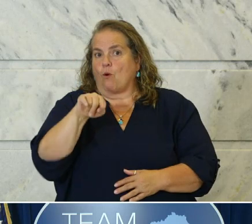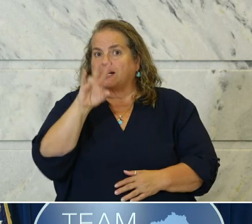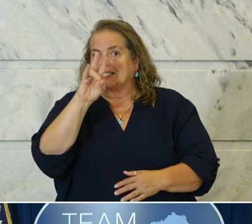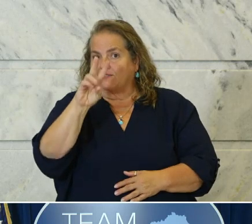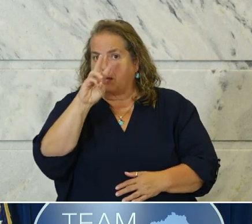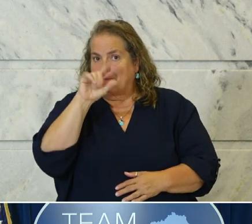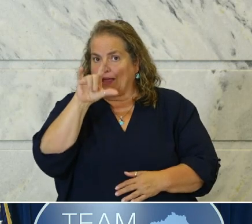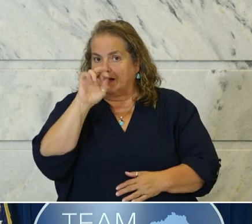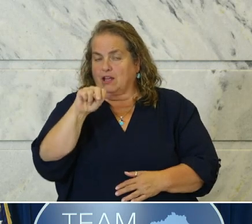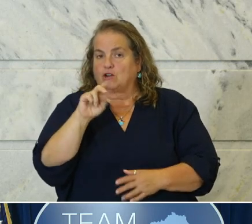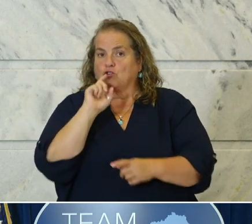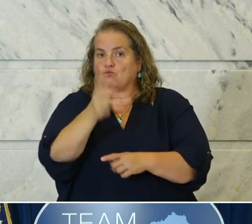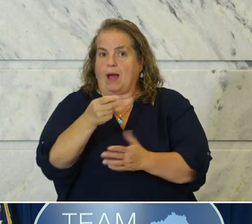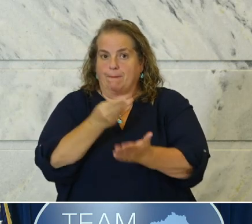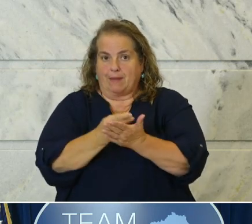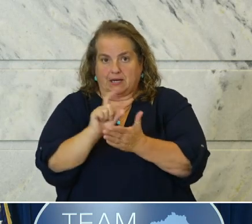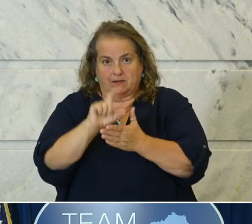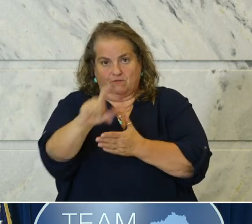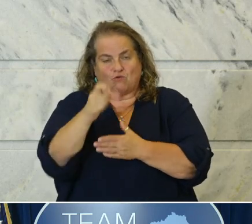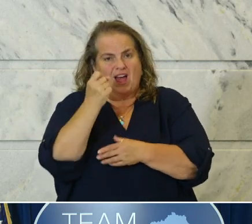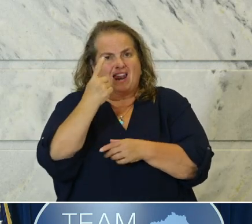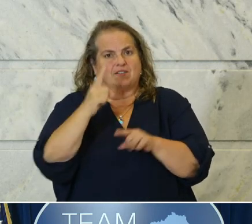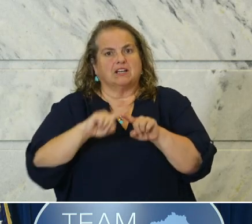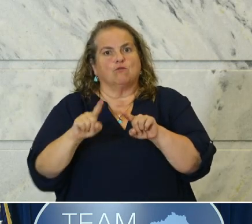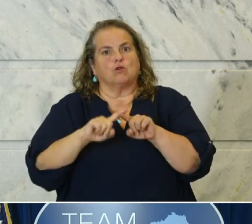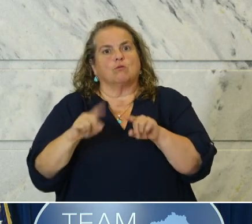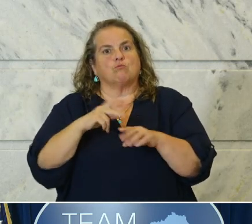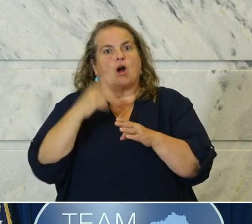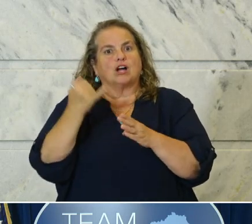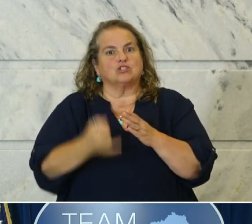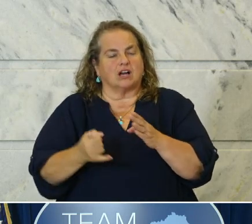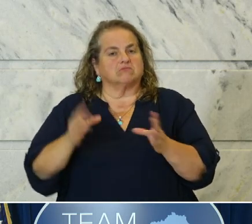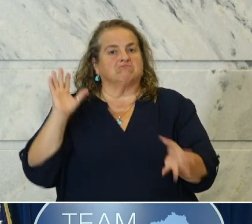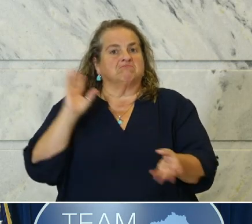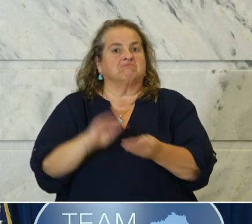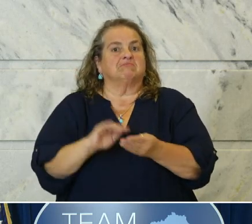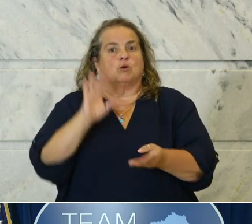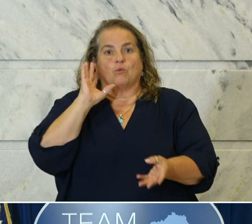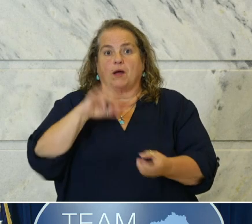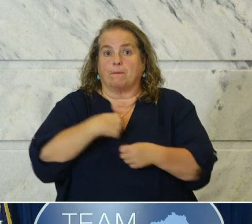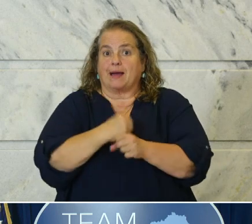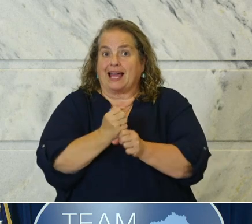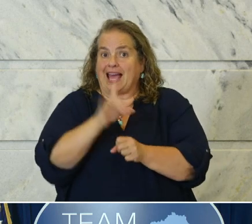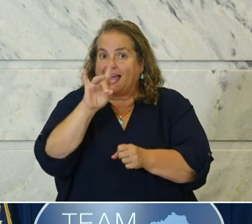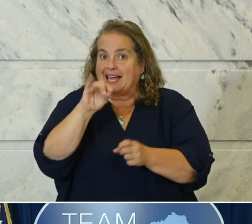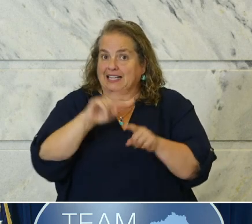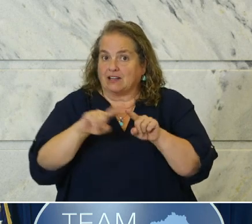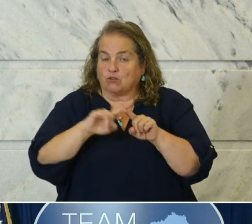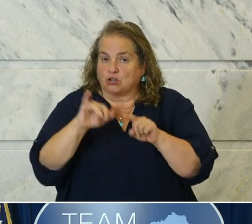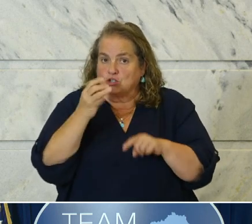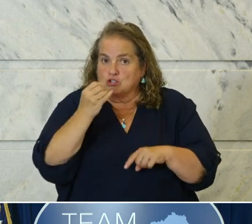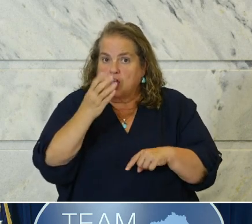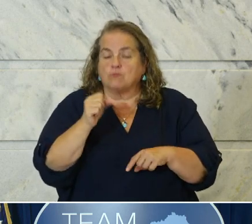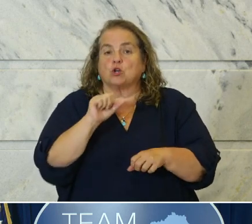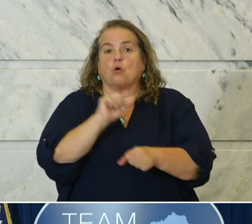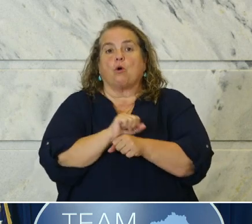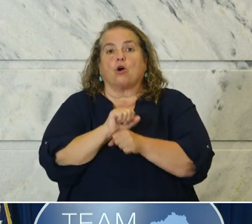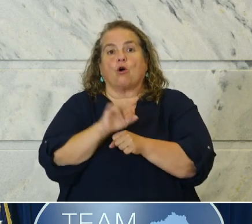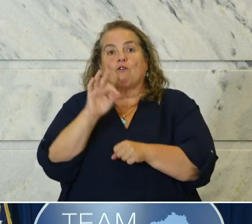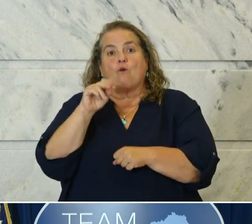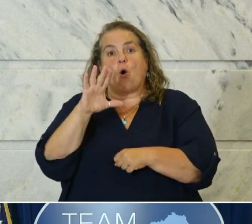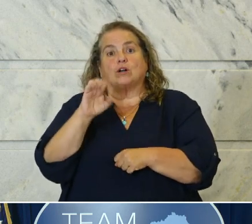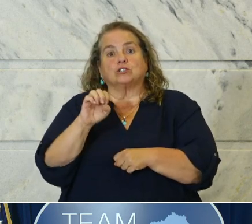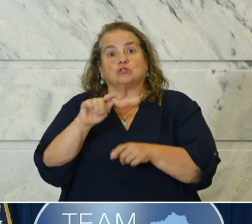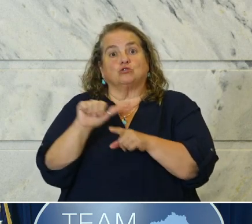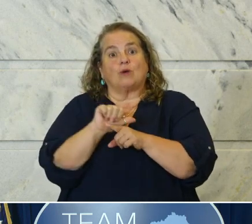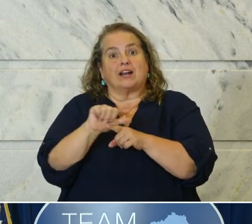11 projects in Western Kentucky. In total, they'll create 80 jobs, provide workforce training for 433